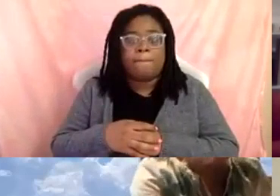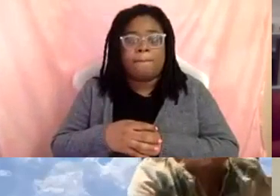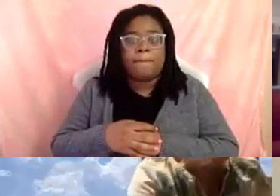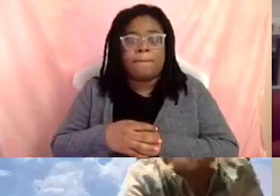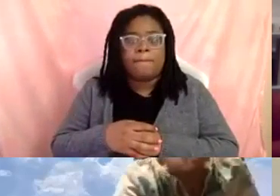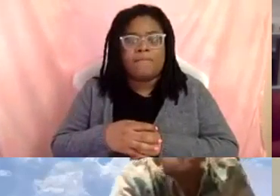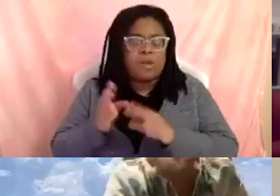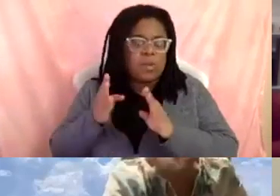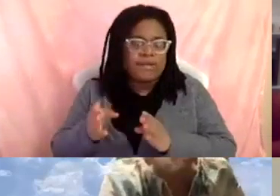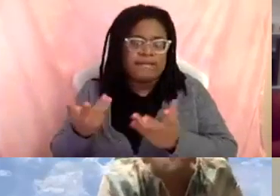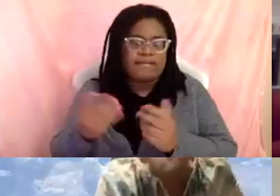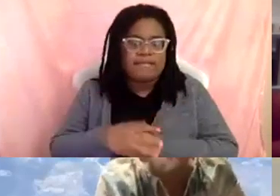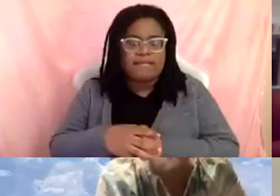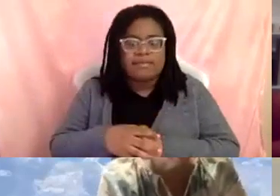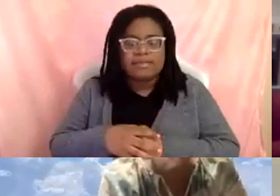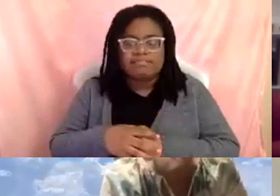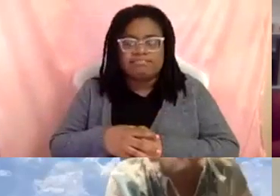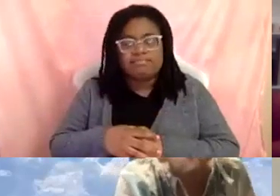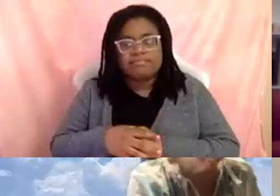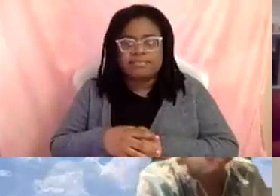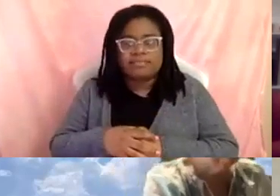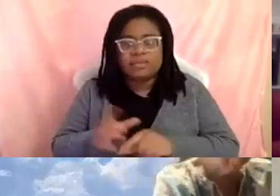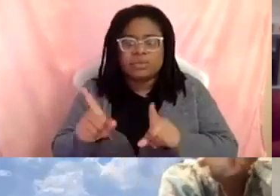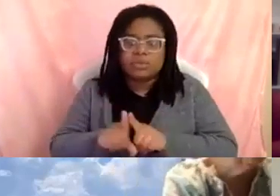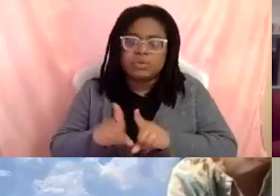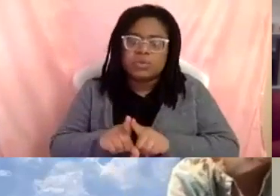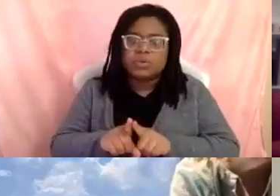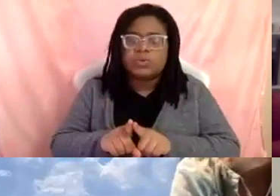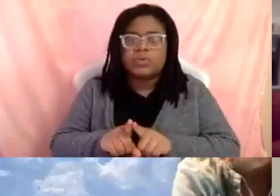in a way. You know, a little bit of like